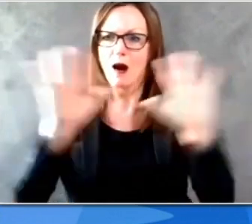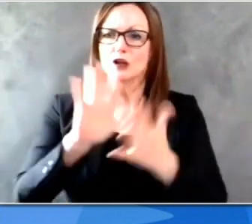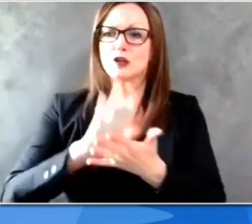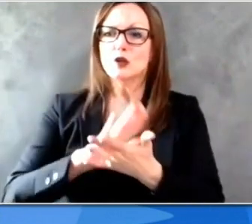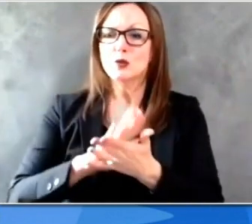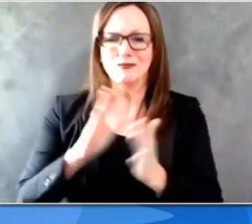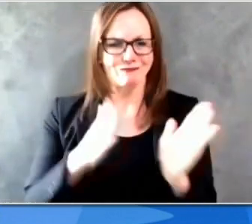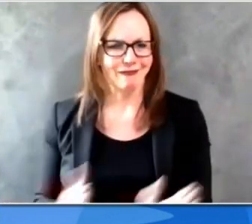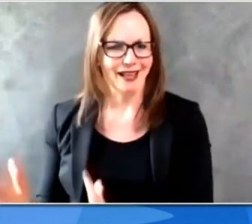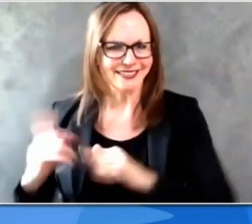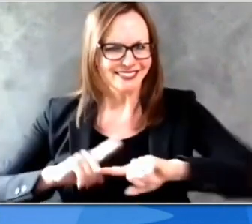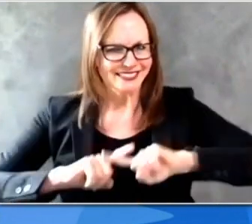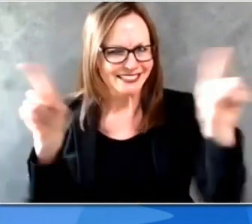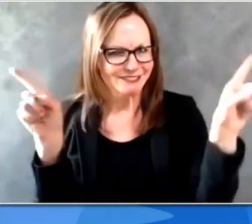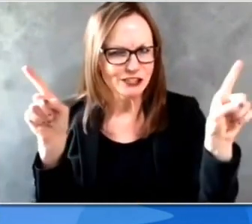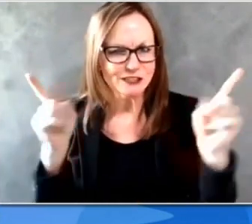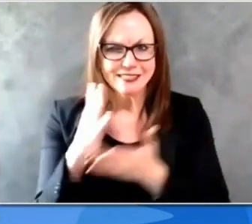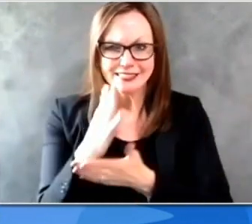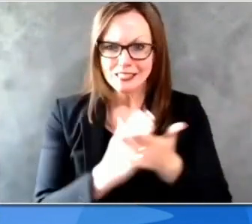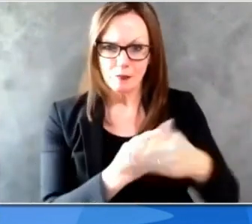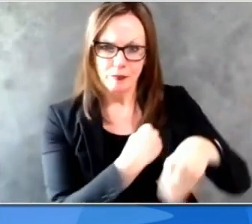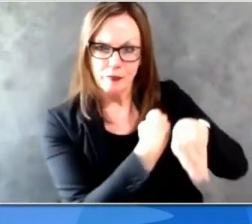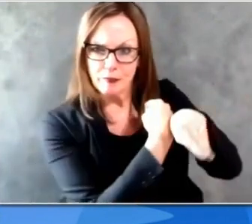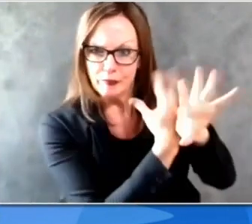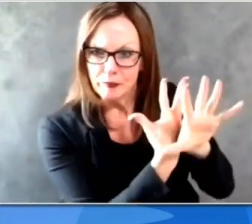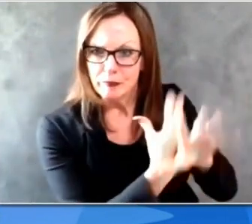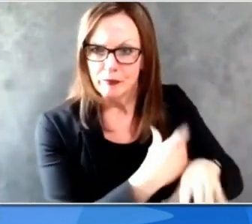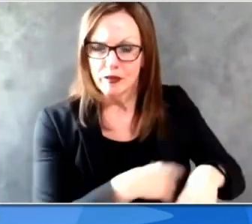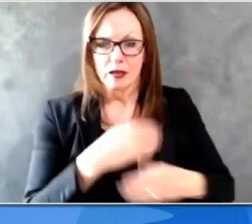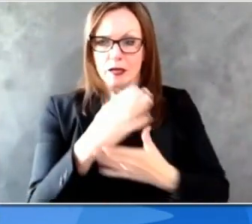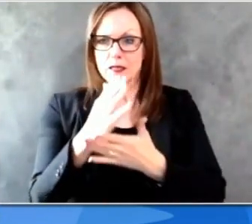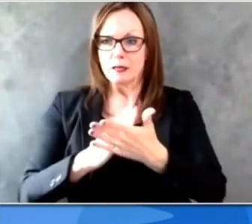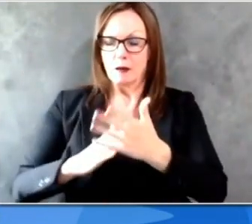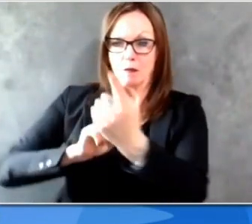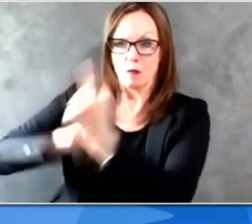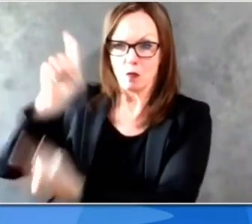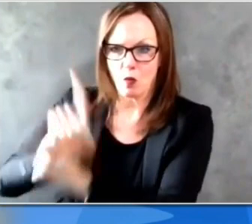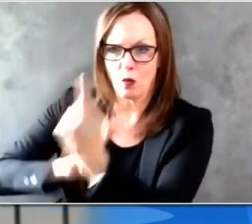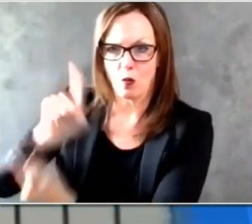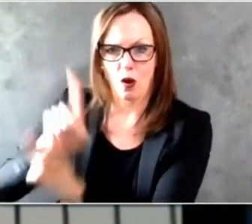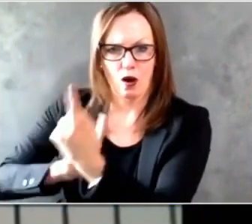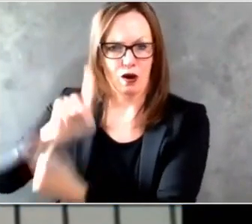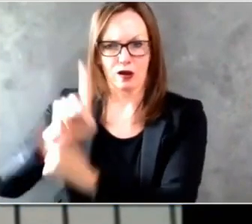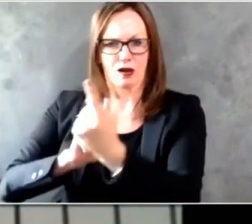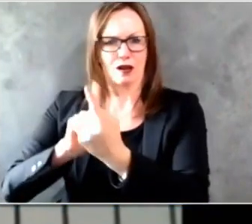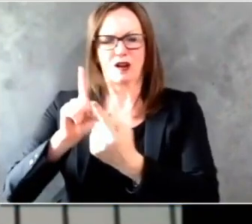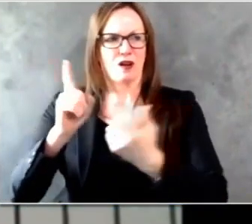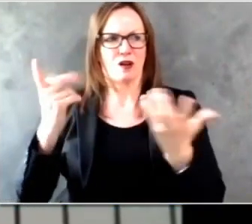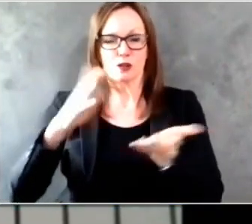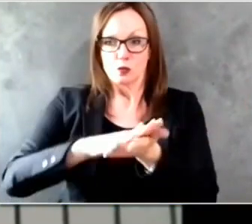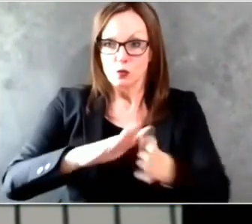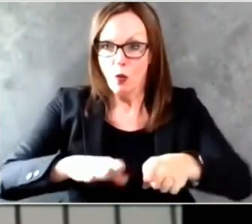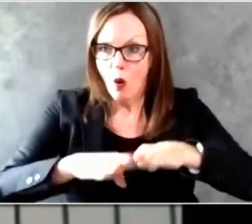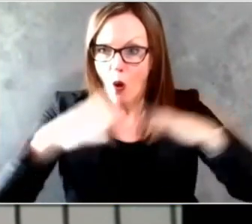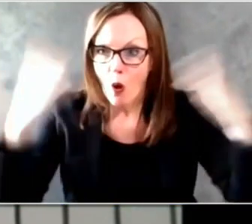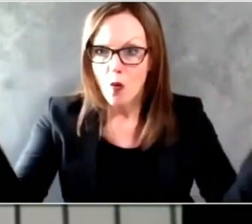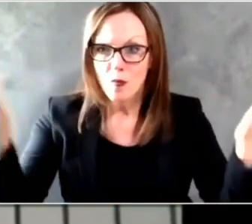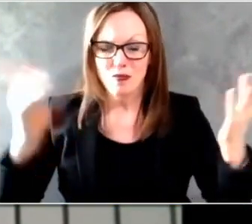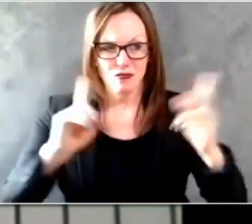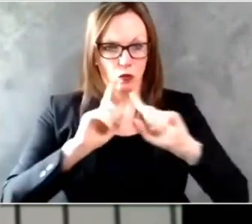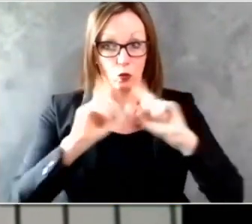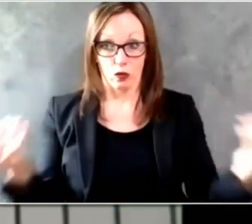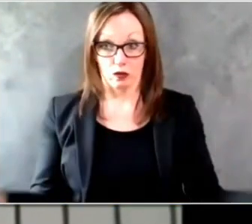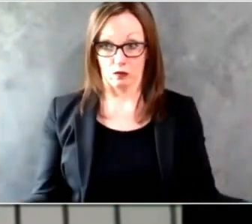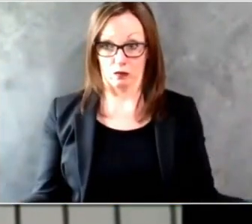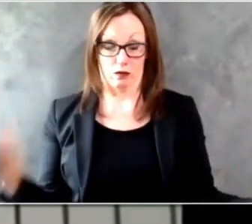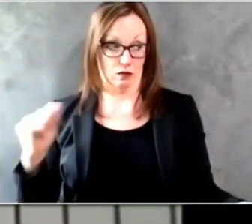of a spike we're going to see from that exposure? Sure. It is actually really hard to anticipate what